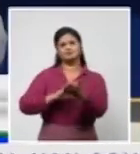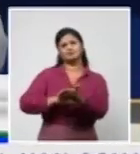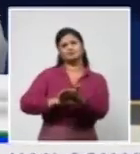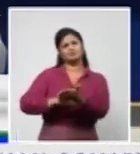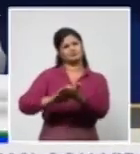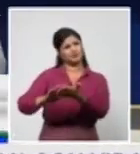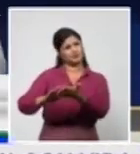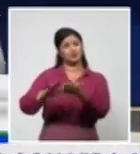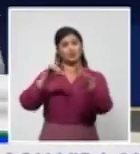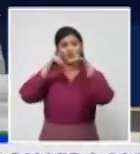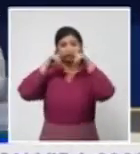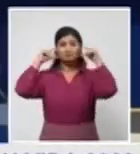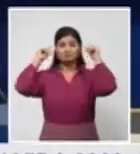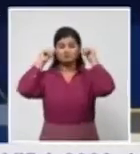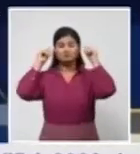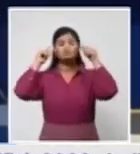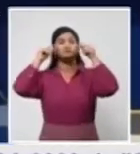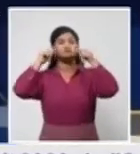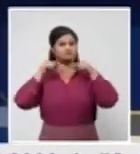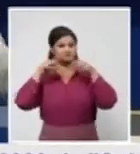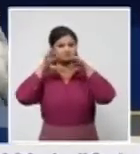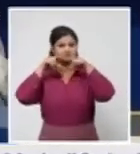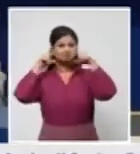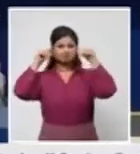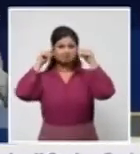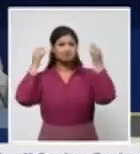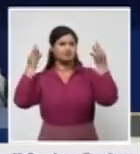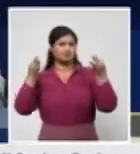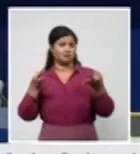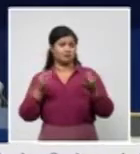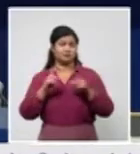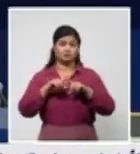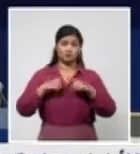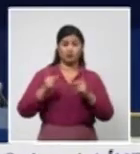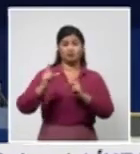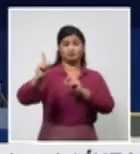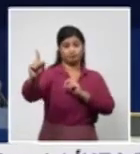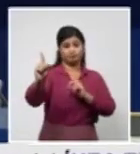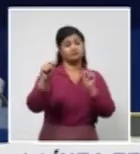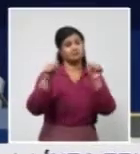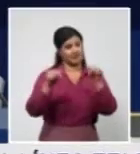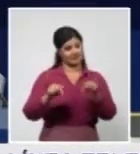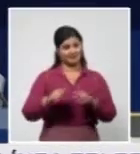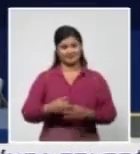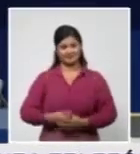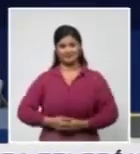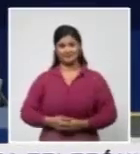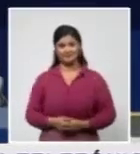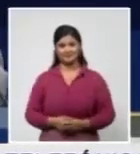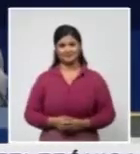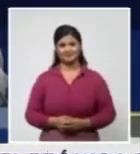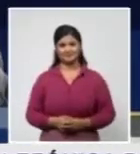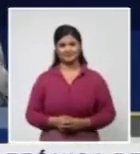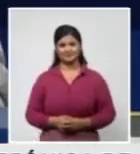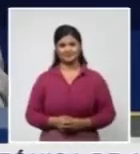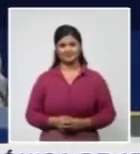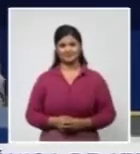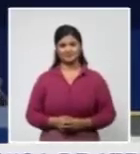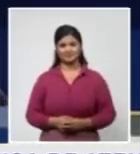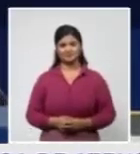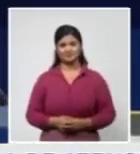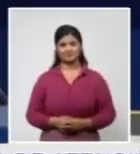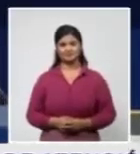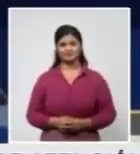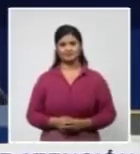world. Excuse me while I remove my face mask. Today, not all of the results